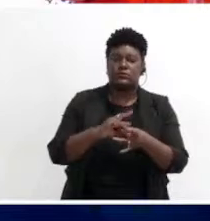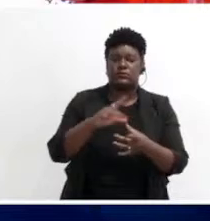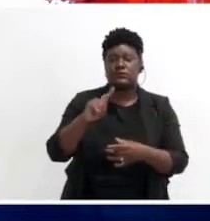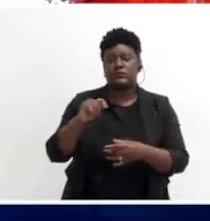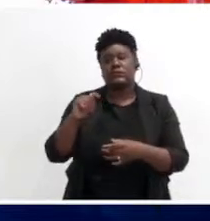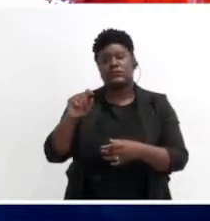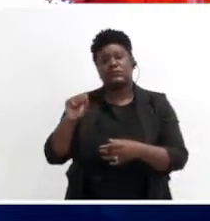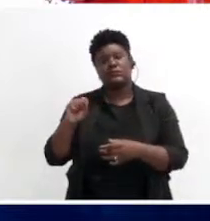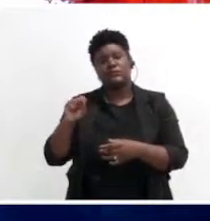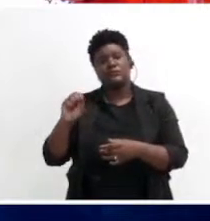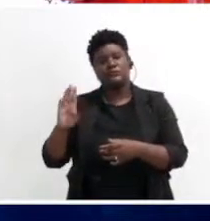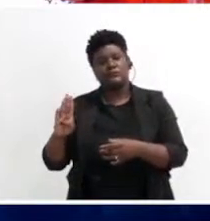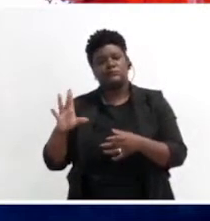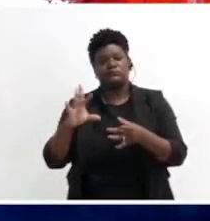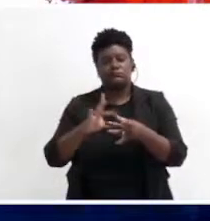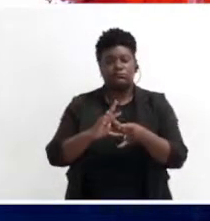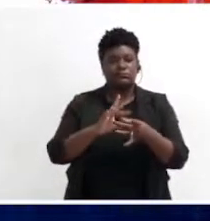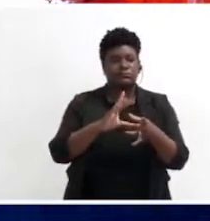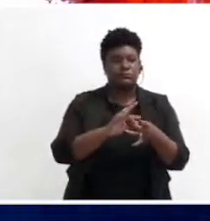here.